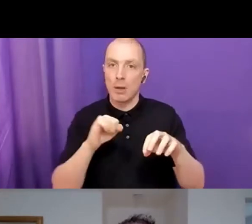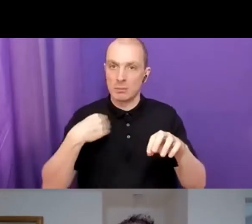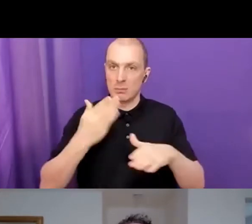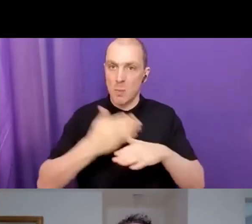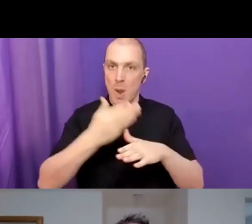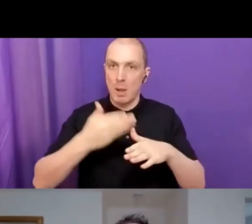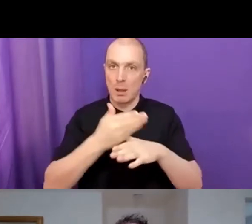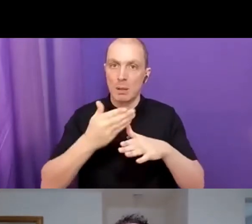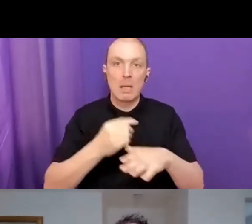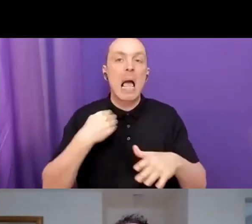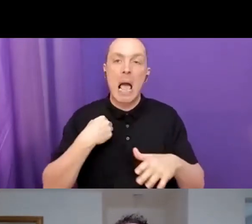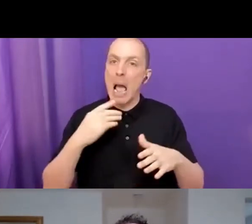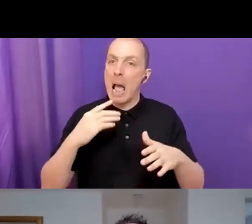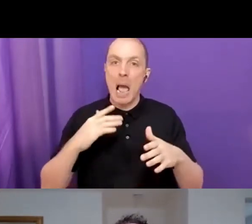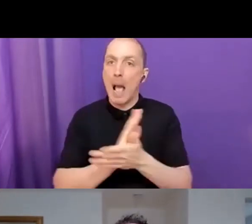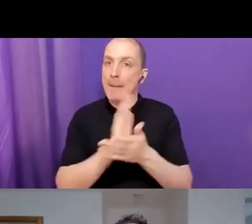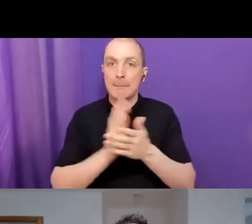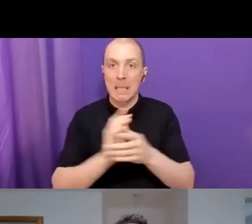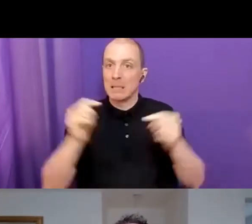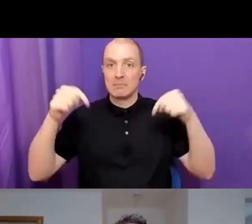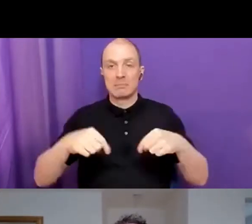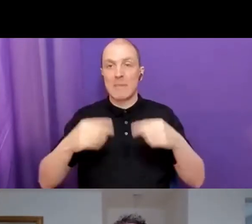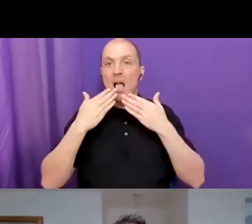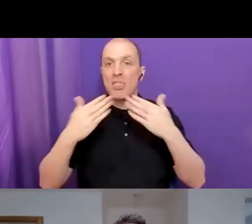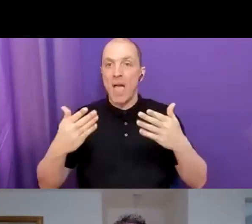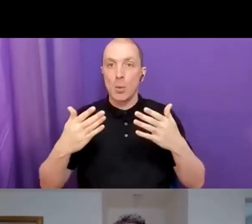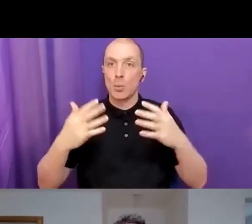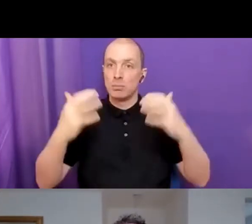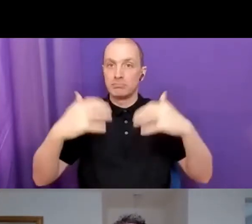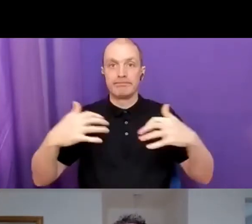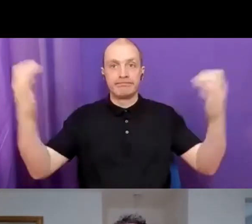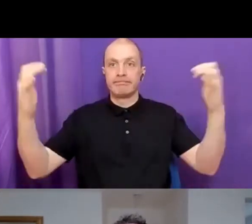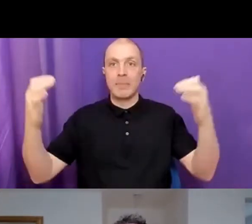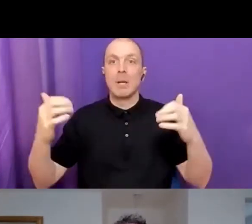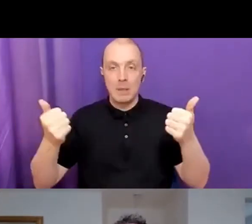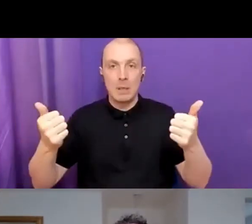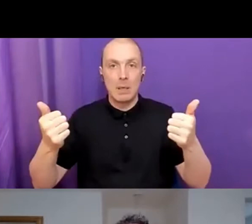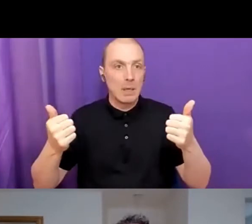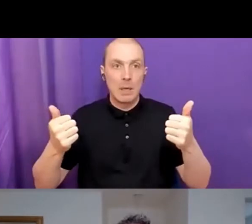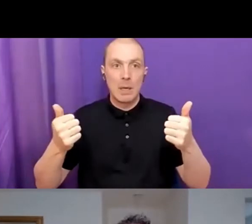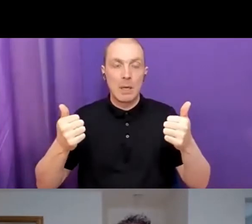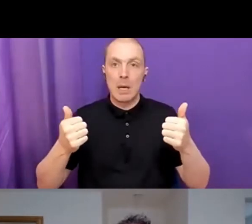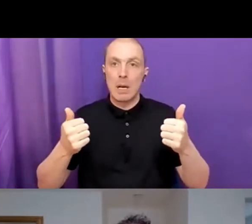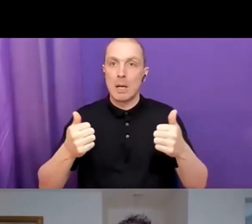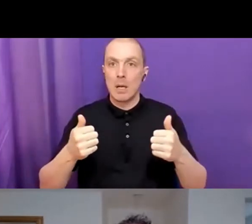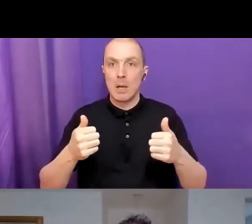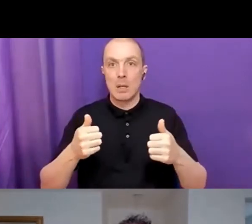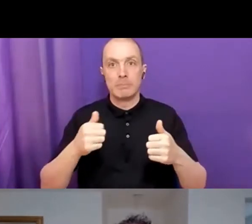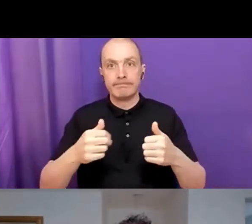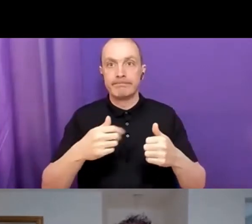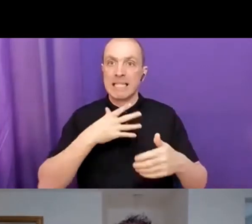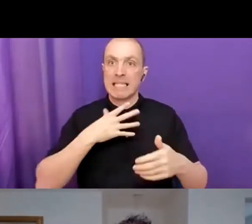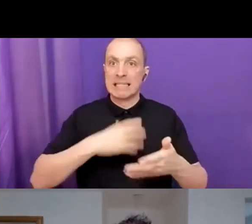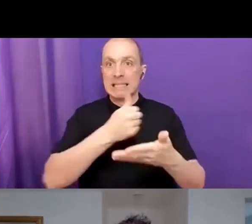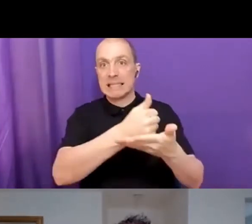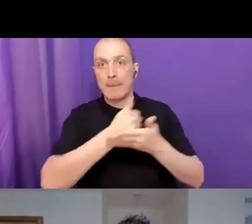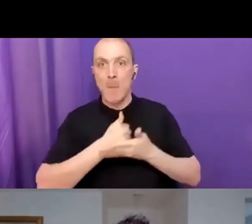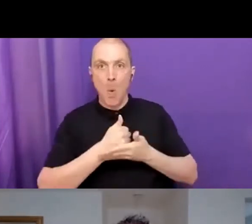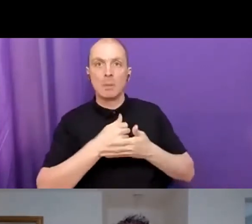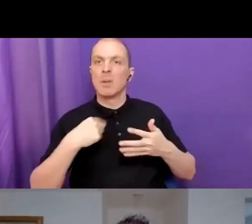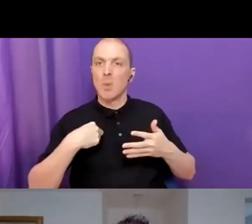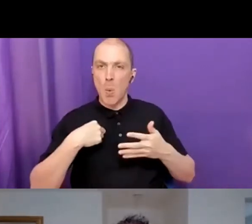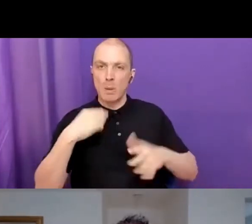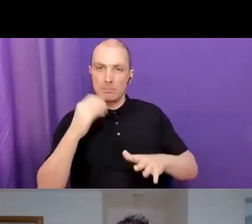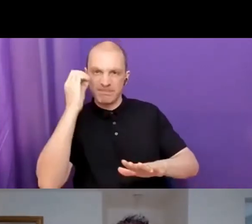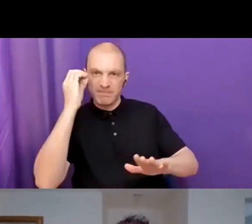thank you all for your participation and time to support us growing our knowledge around this